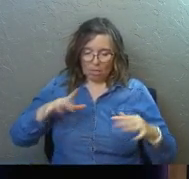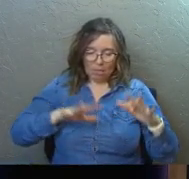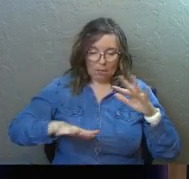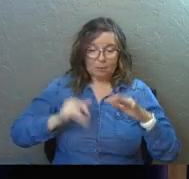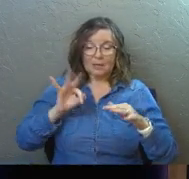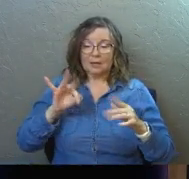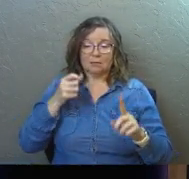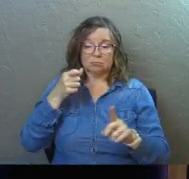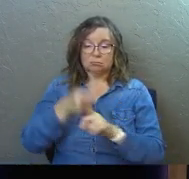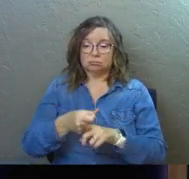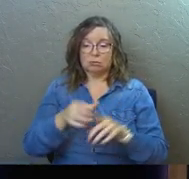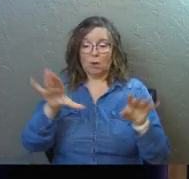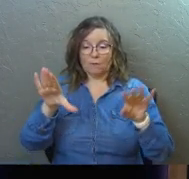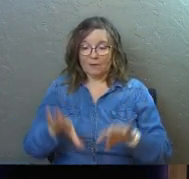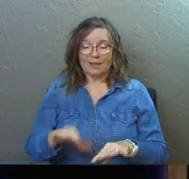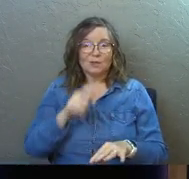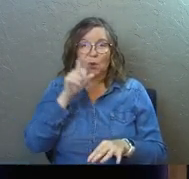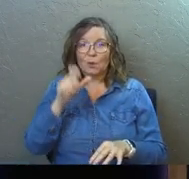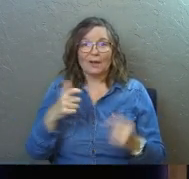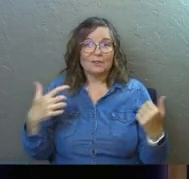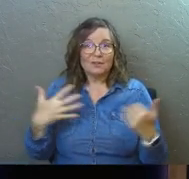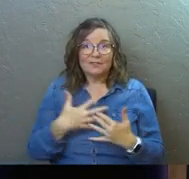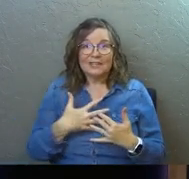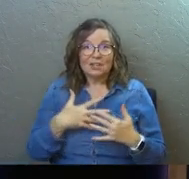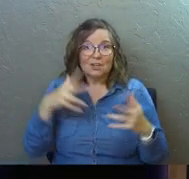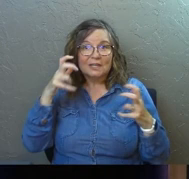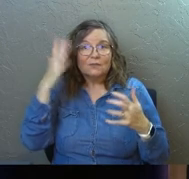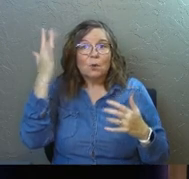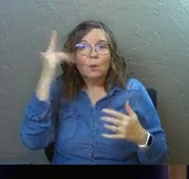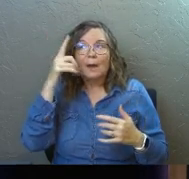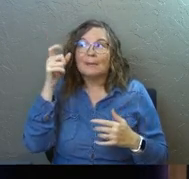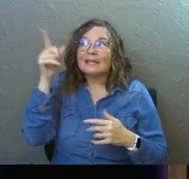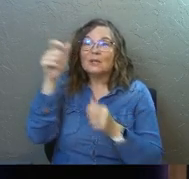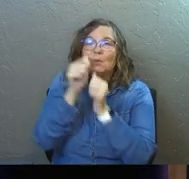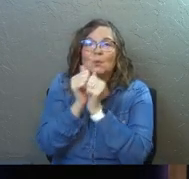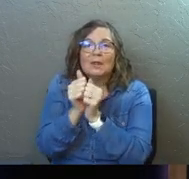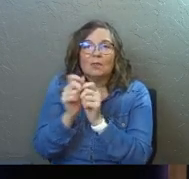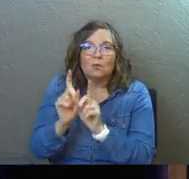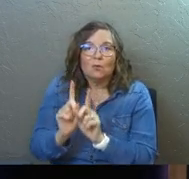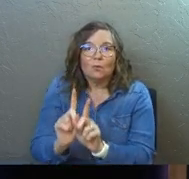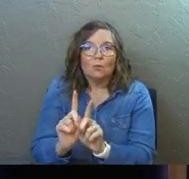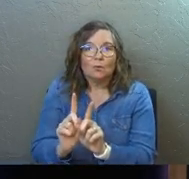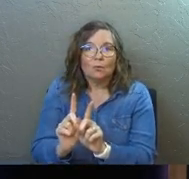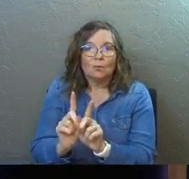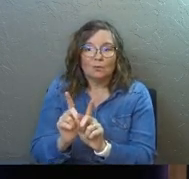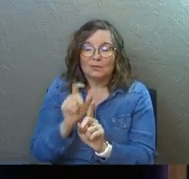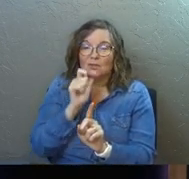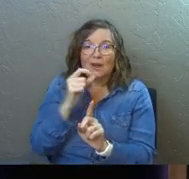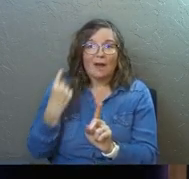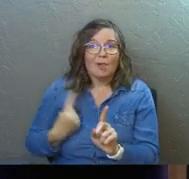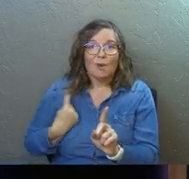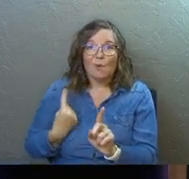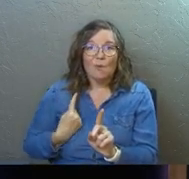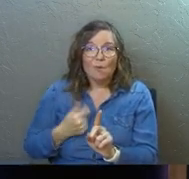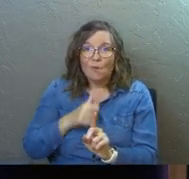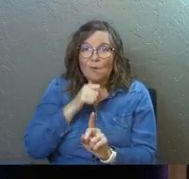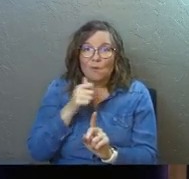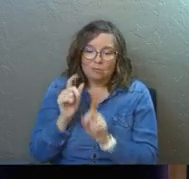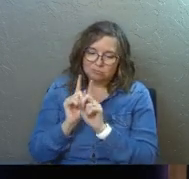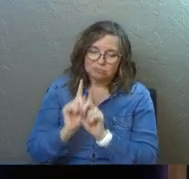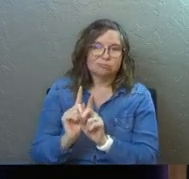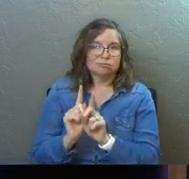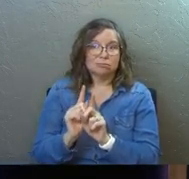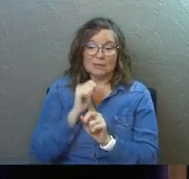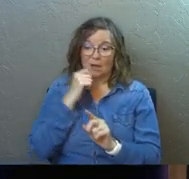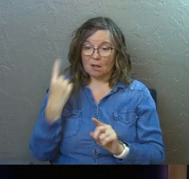if you come into those valleys, you don't have to fear any evil. Why? Because he's with you. because you're not alone. And